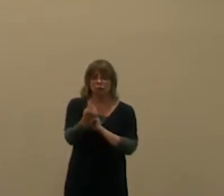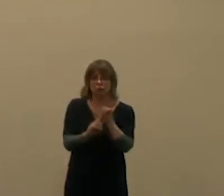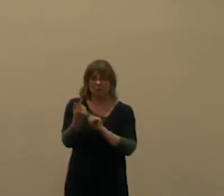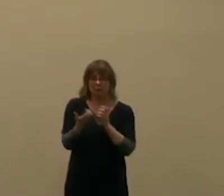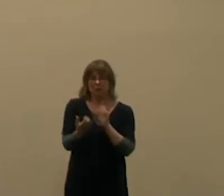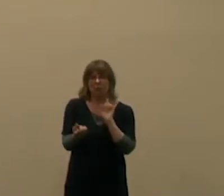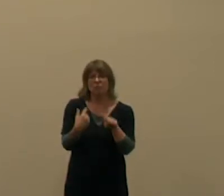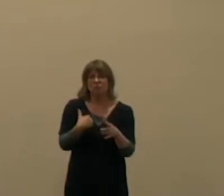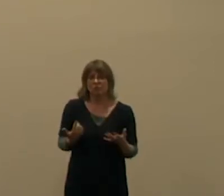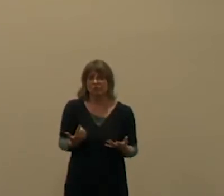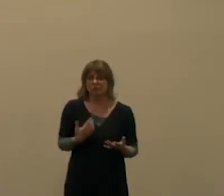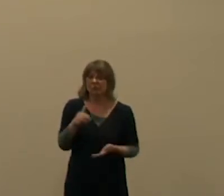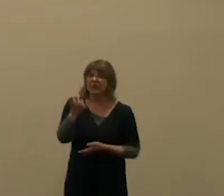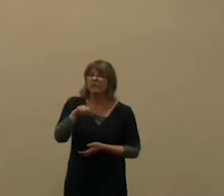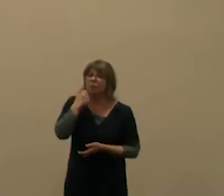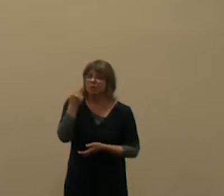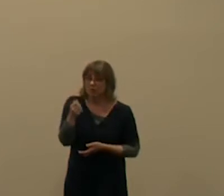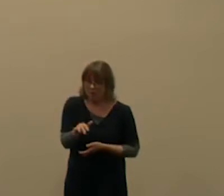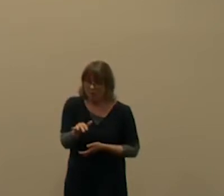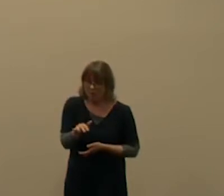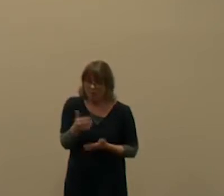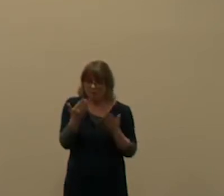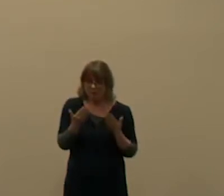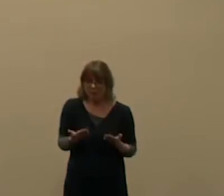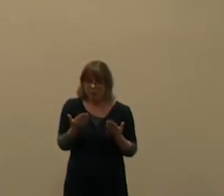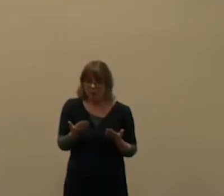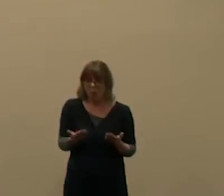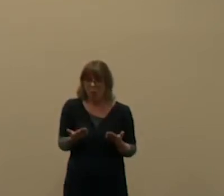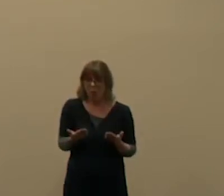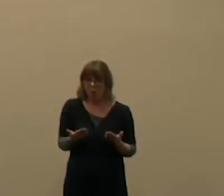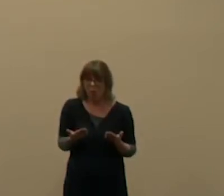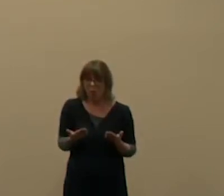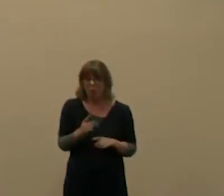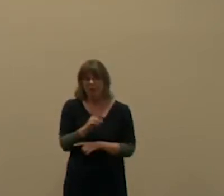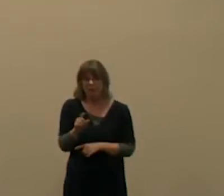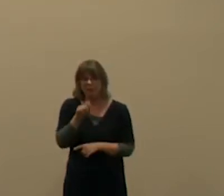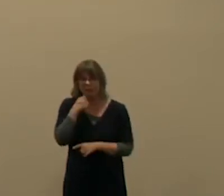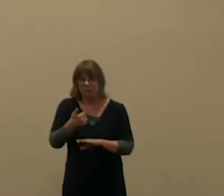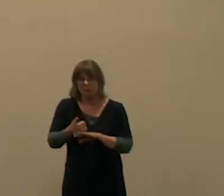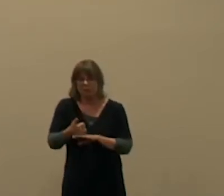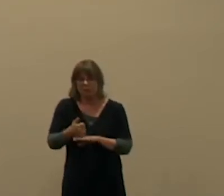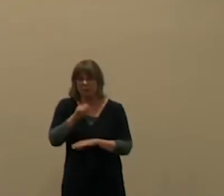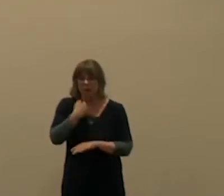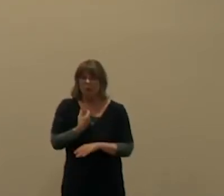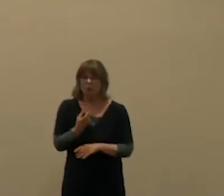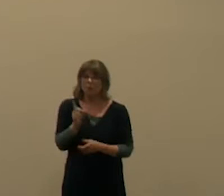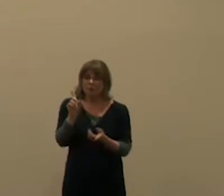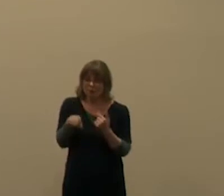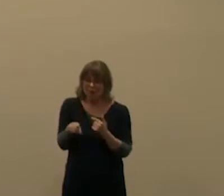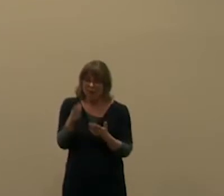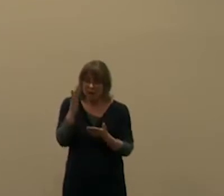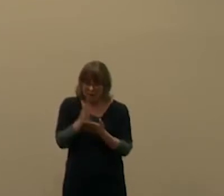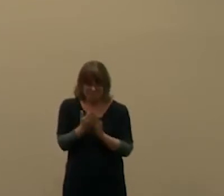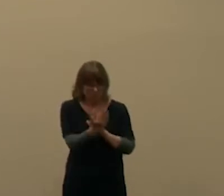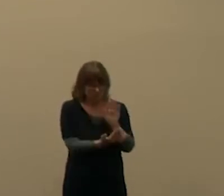So instead of saying, yes, I will attend, you will now, later, be able to say, yes, I will be there in